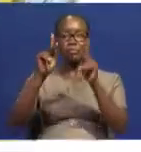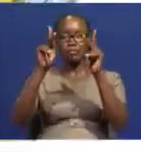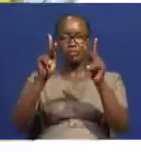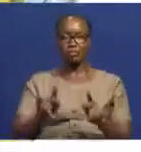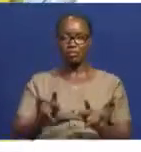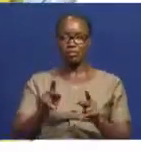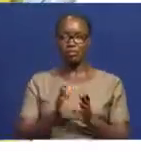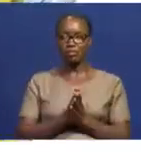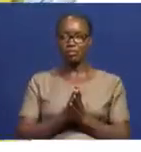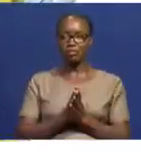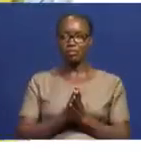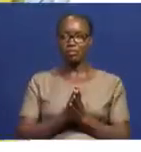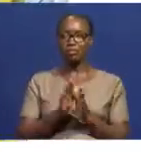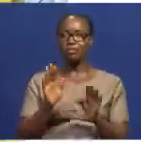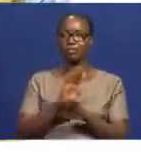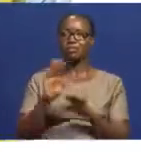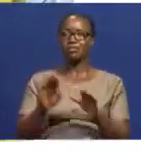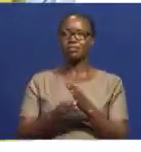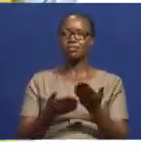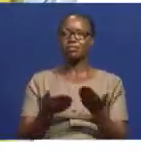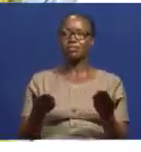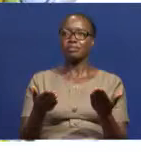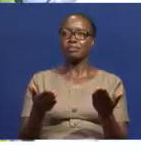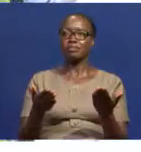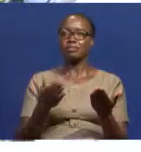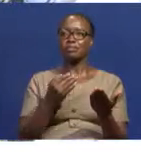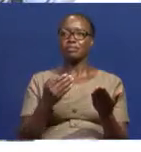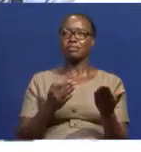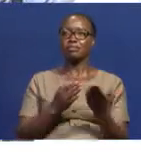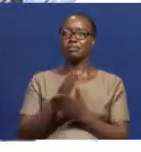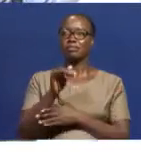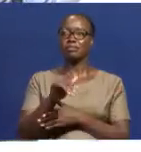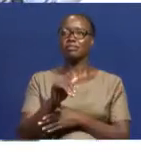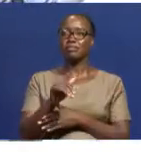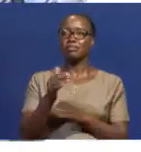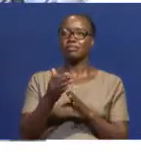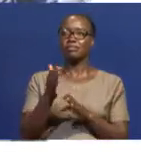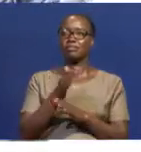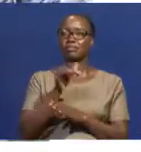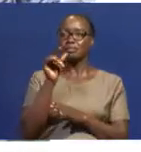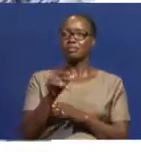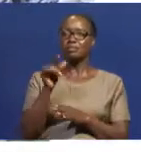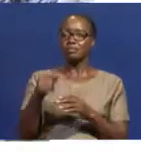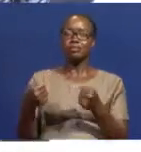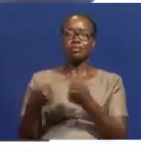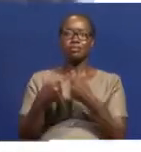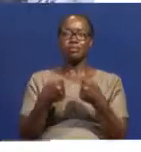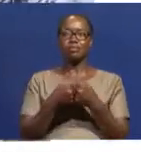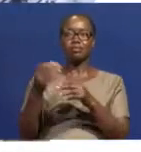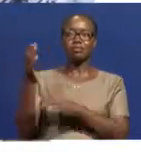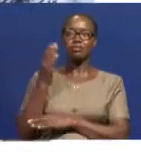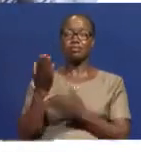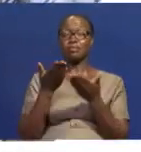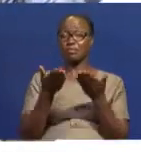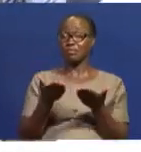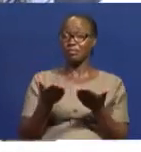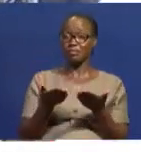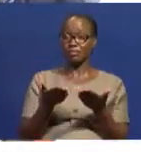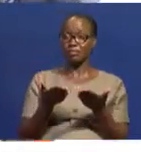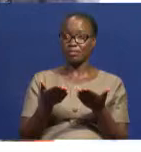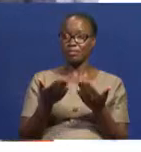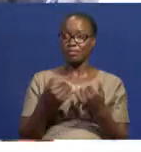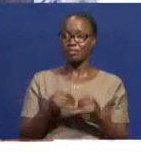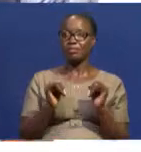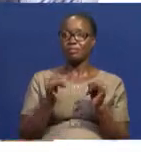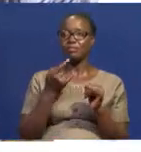Kisumu. We are putting everything in place, and we are ensuring that before each and every match starts, the security is available. And we